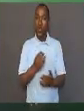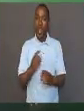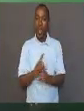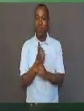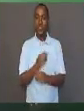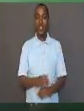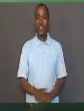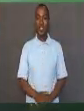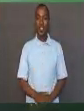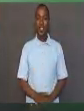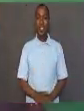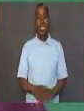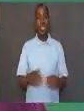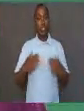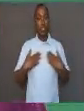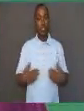the body is weak.